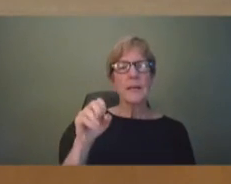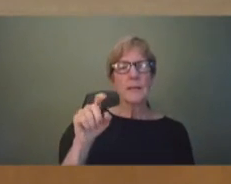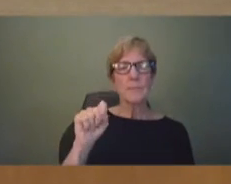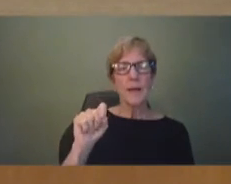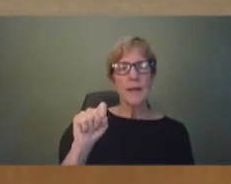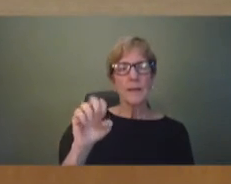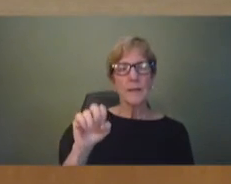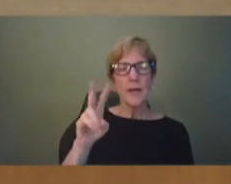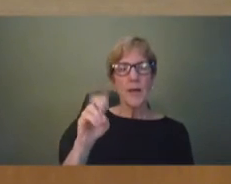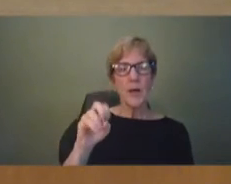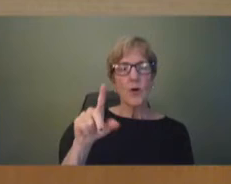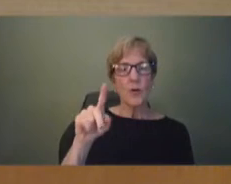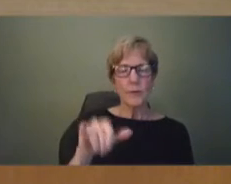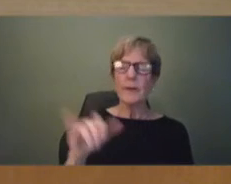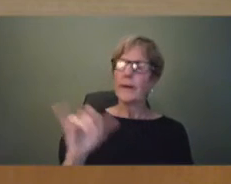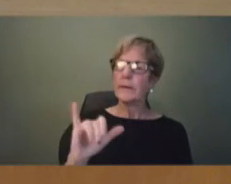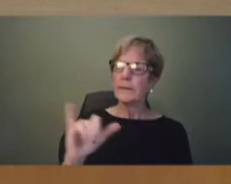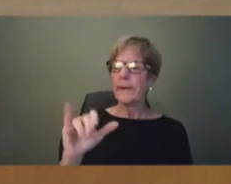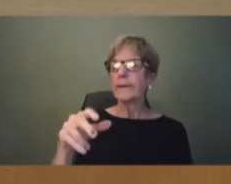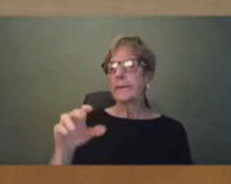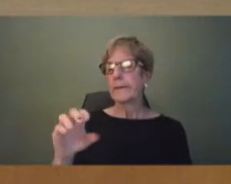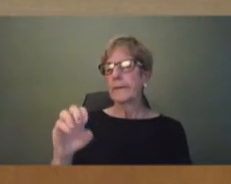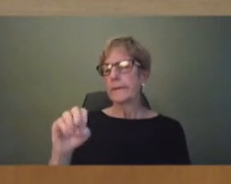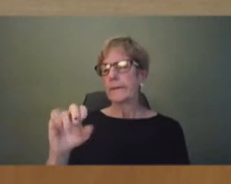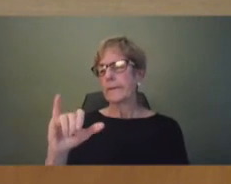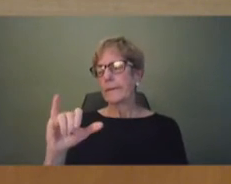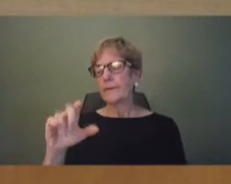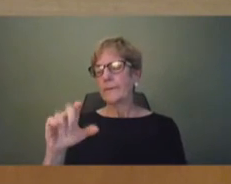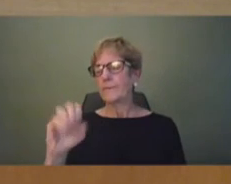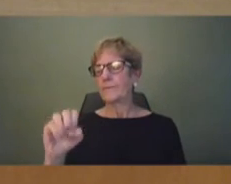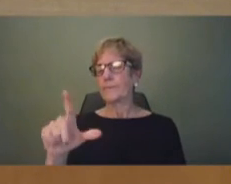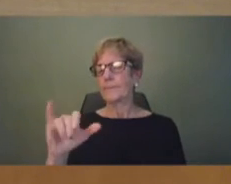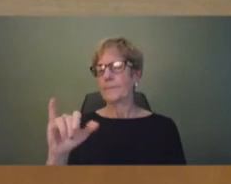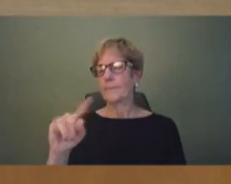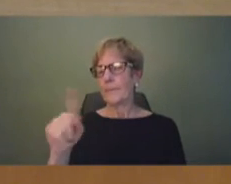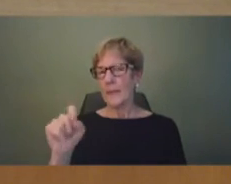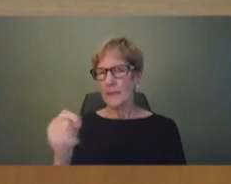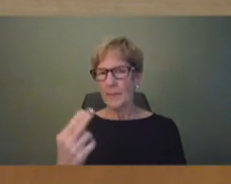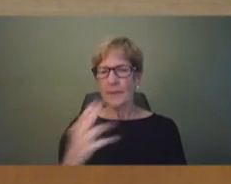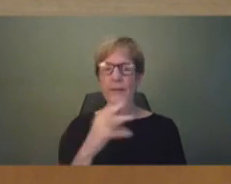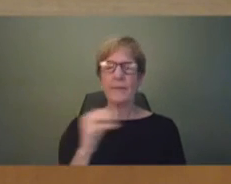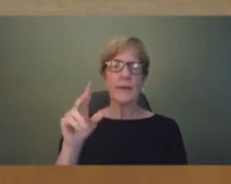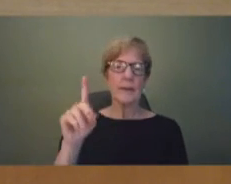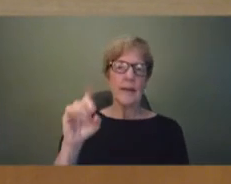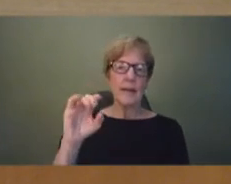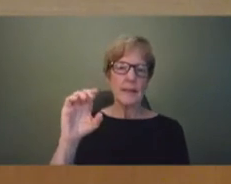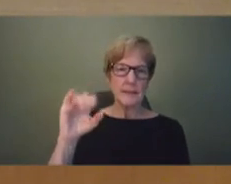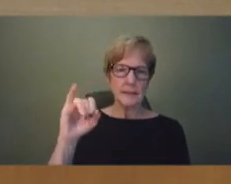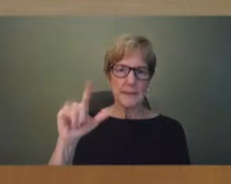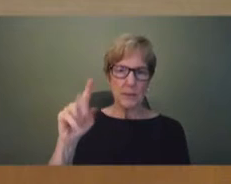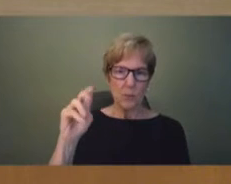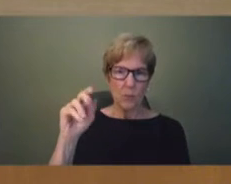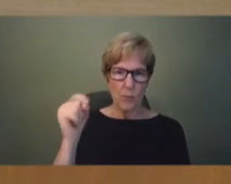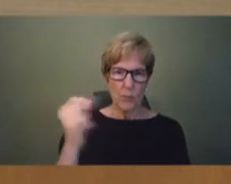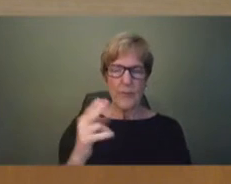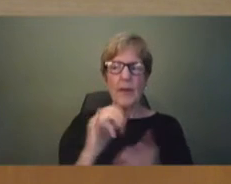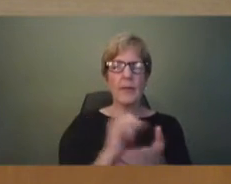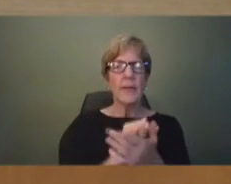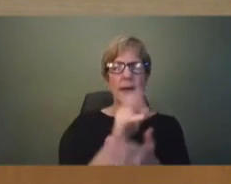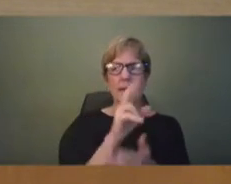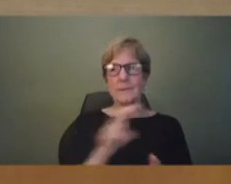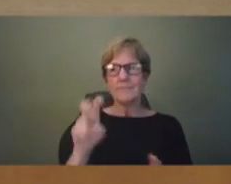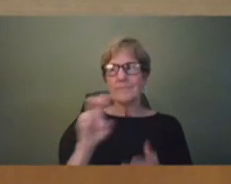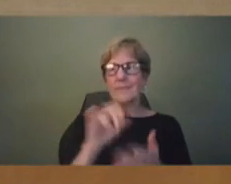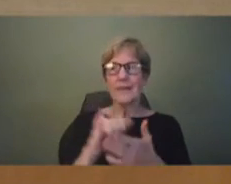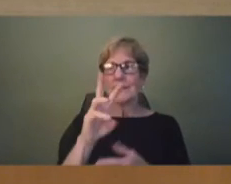dillworth and Elizabeth uh this one will convert to that neighborhood center automatically which really only gets us up to that 65 to 80